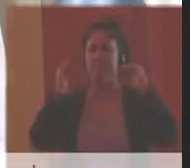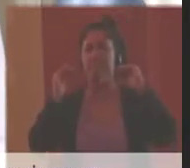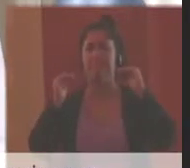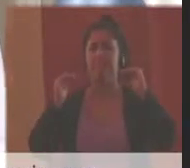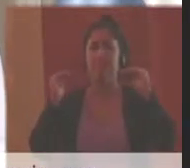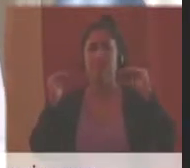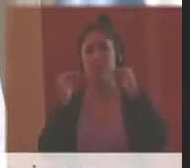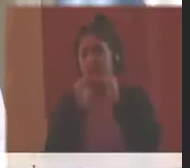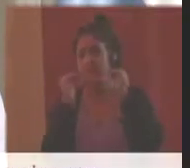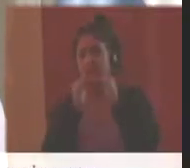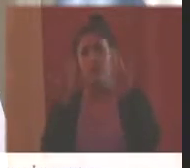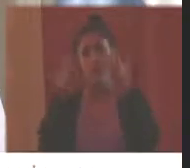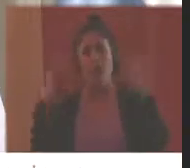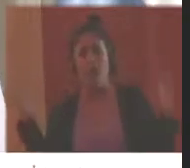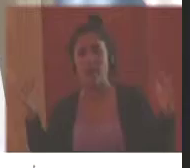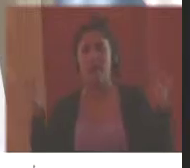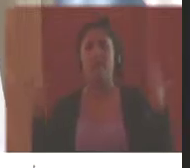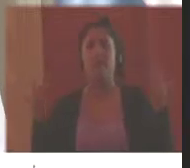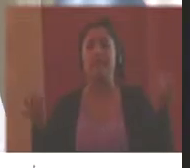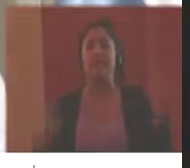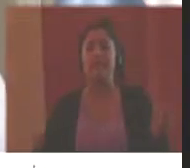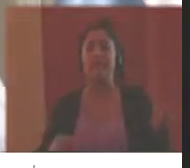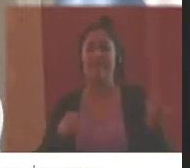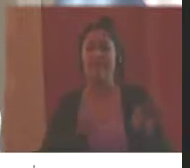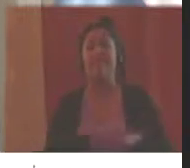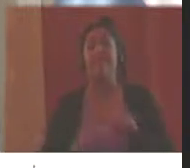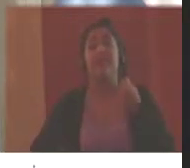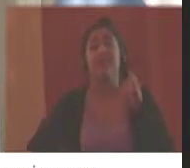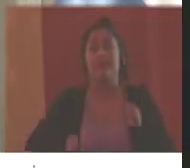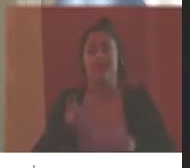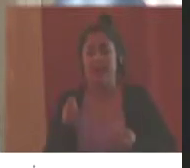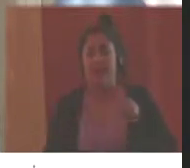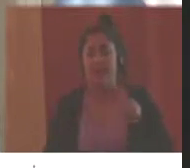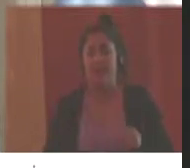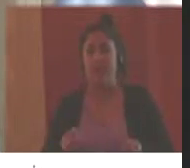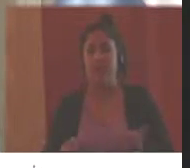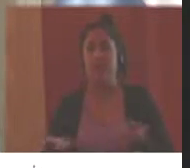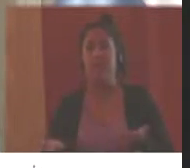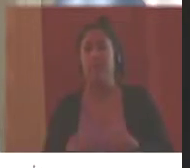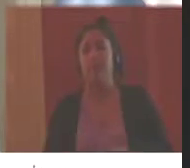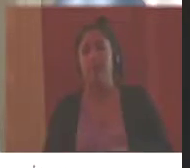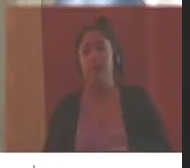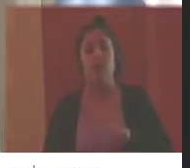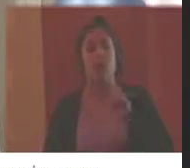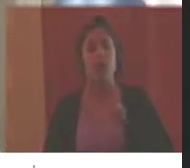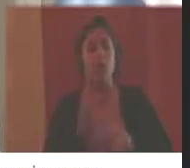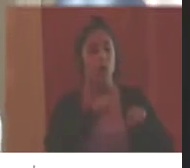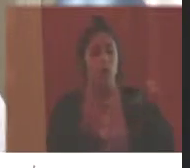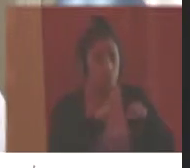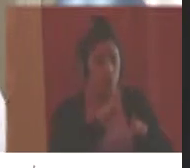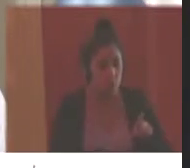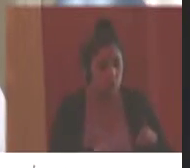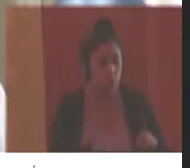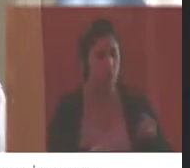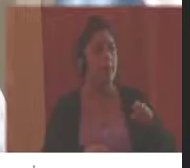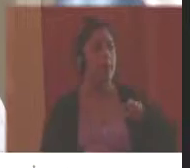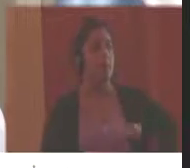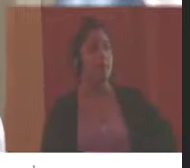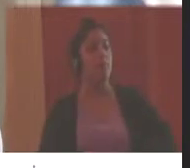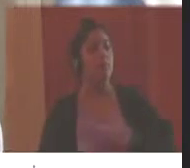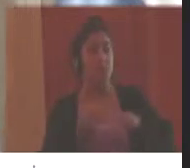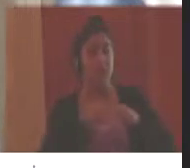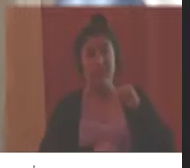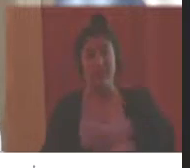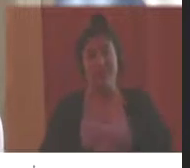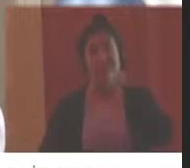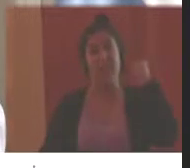disasters. And in general terms, inequity is defined as a situation where some people have more rights or better opportunities